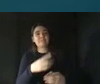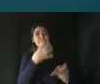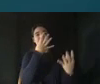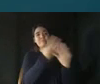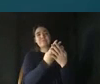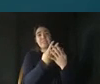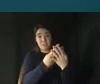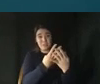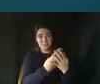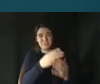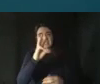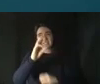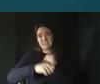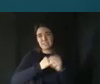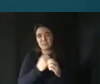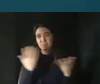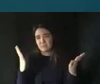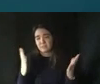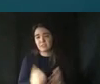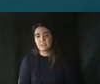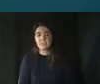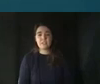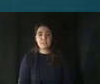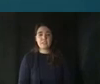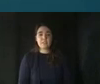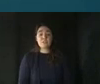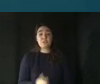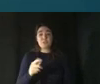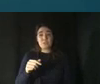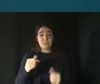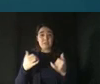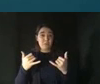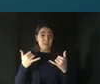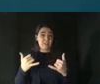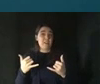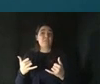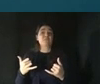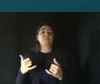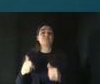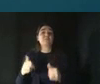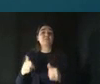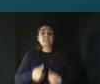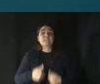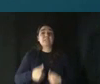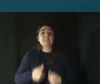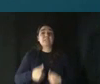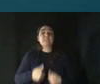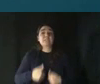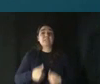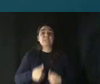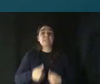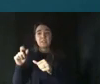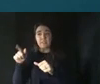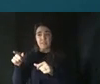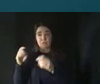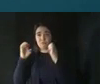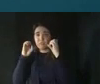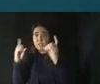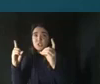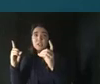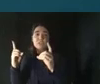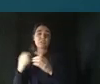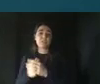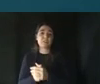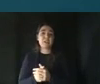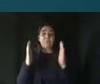dangerous to send her back. So she is currently still living with them as they're educating her. And hopefully one day she's going to be one of the female